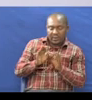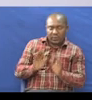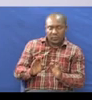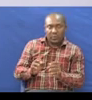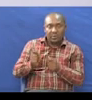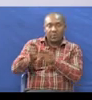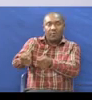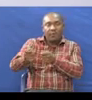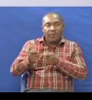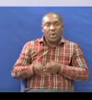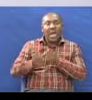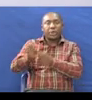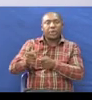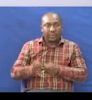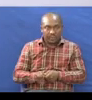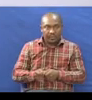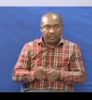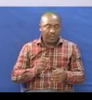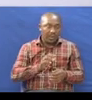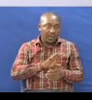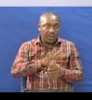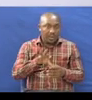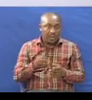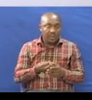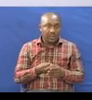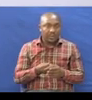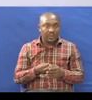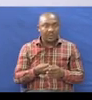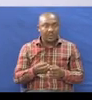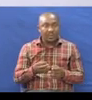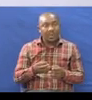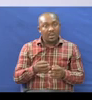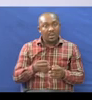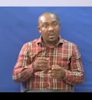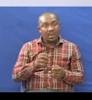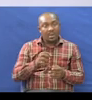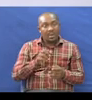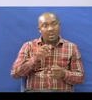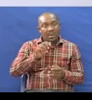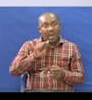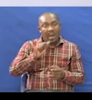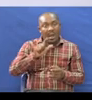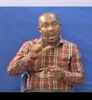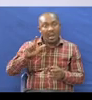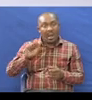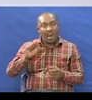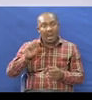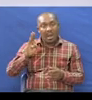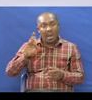Those rich ones who owned the arable and fertile land were called